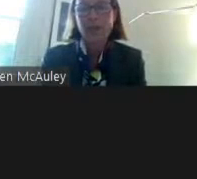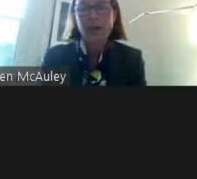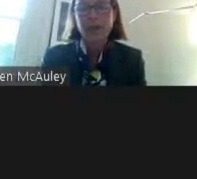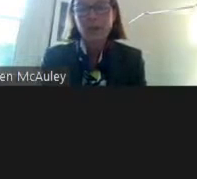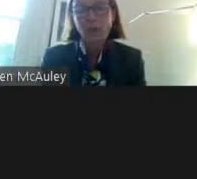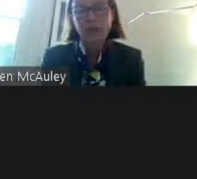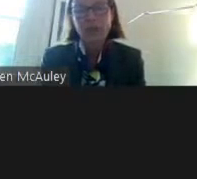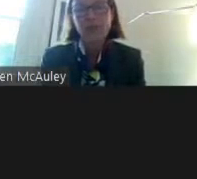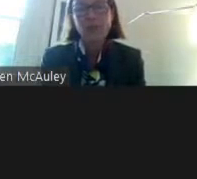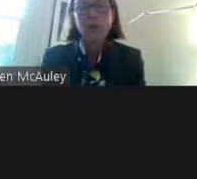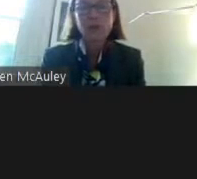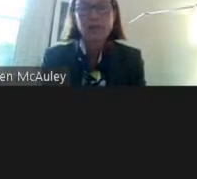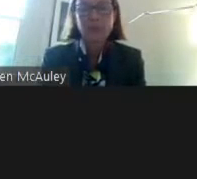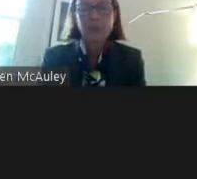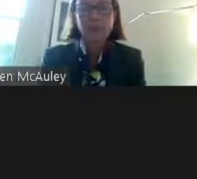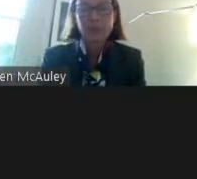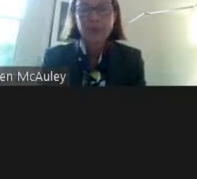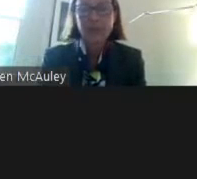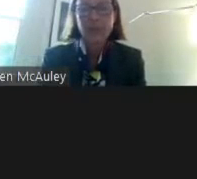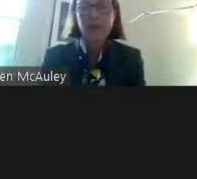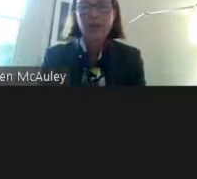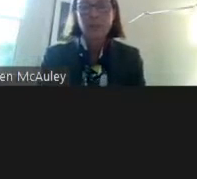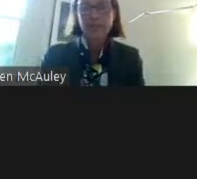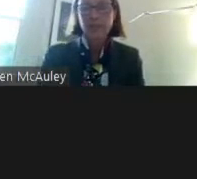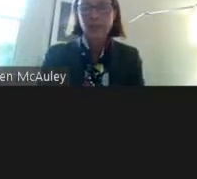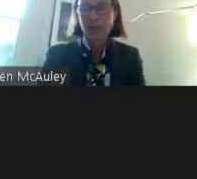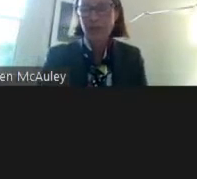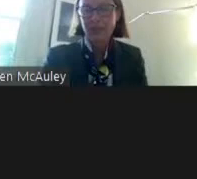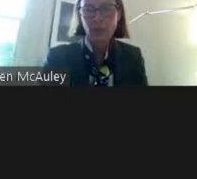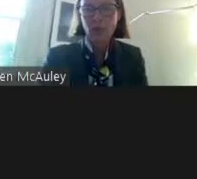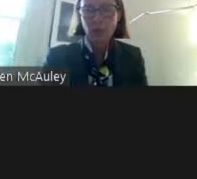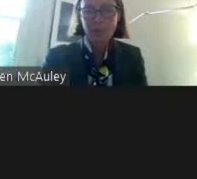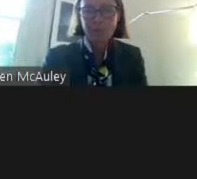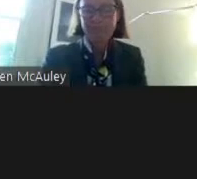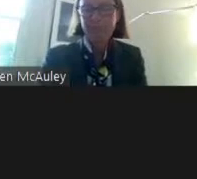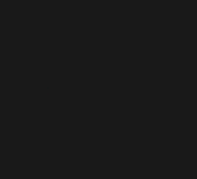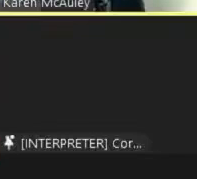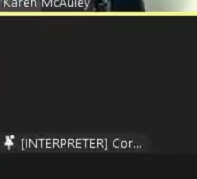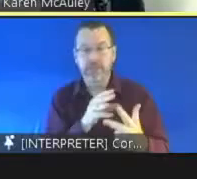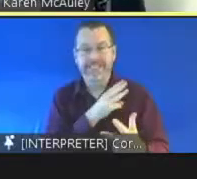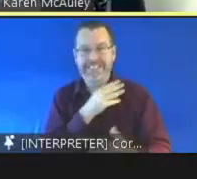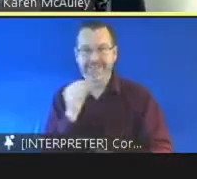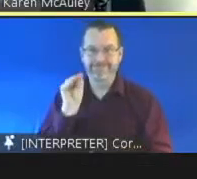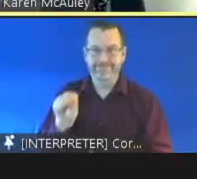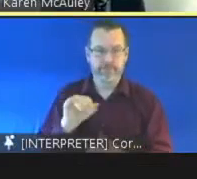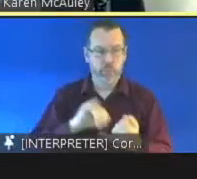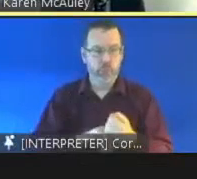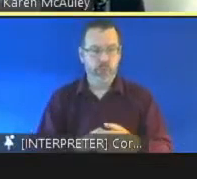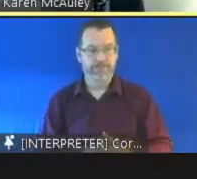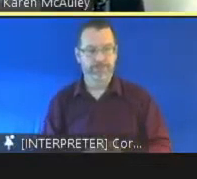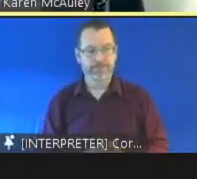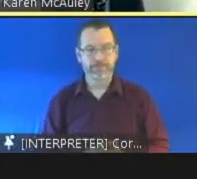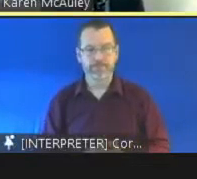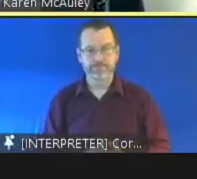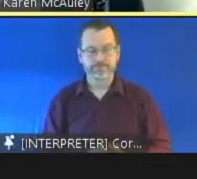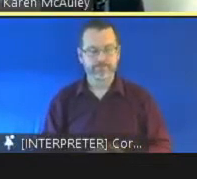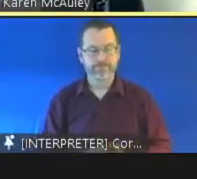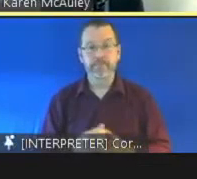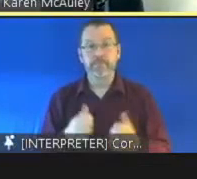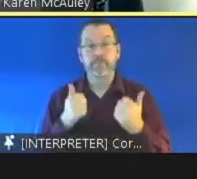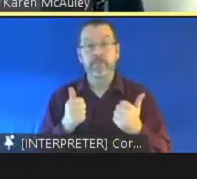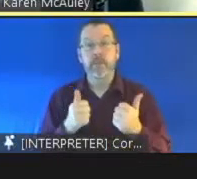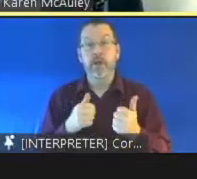question and if your question is for one of our speakers in particular please do let us know who. The Ombudsman for Children's Office is an